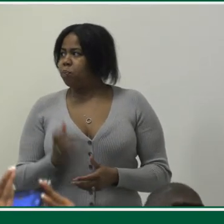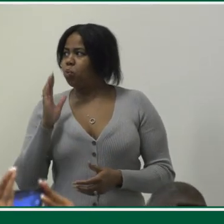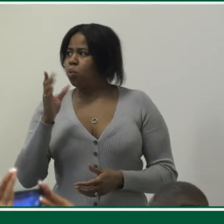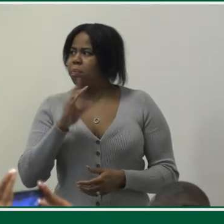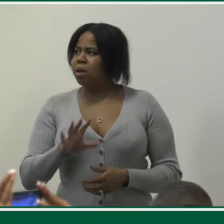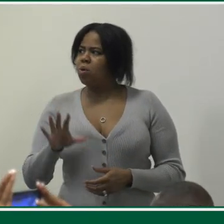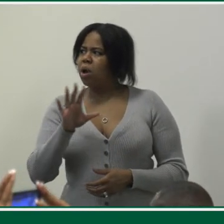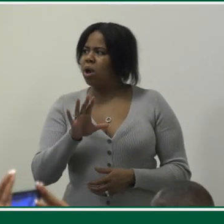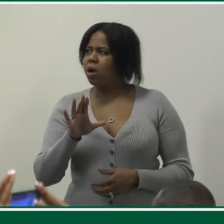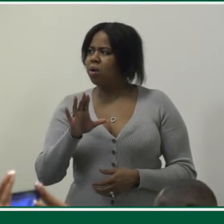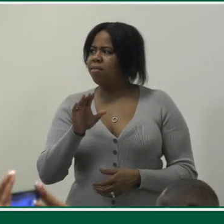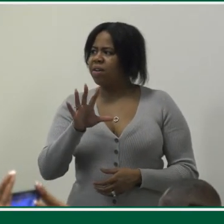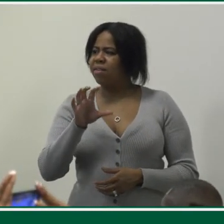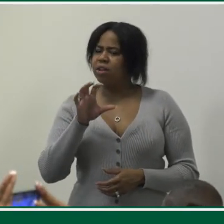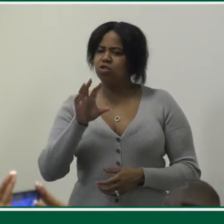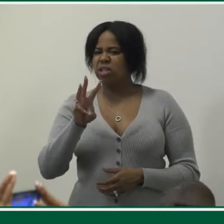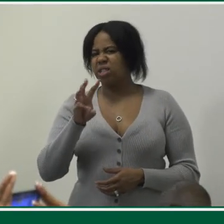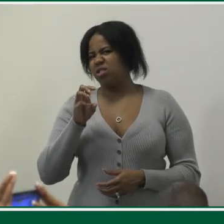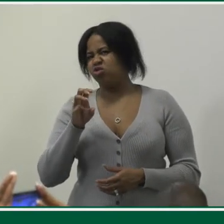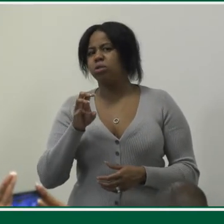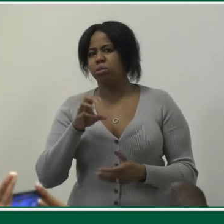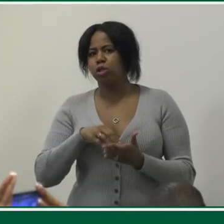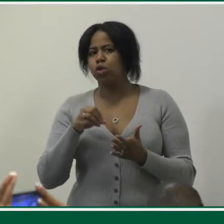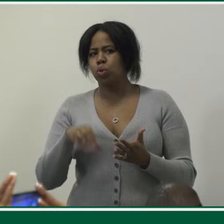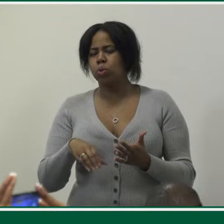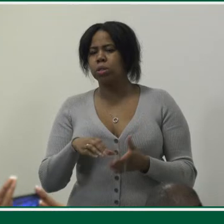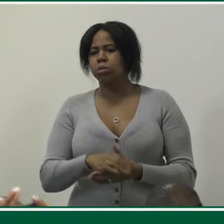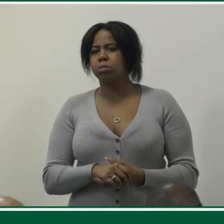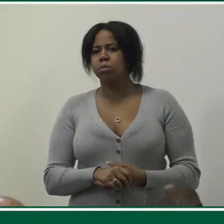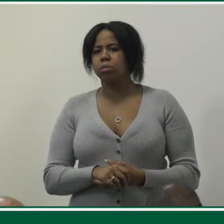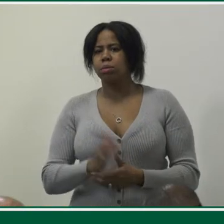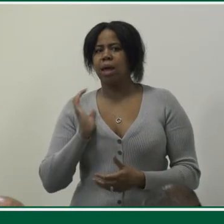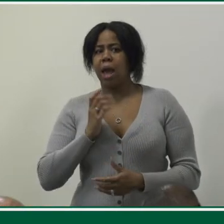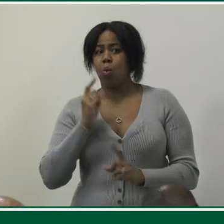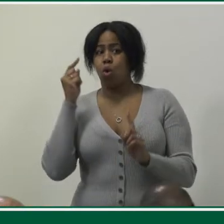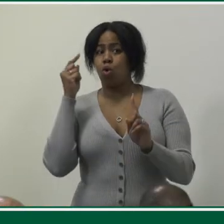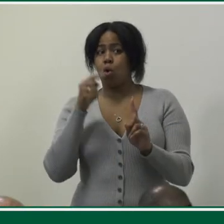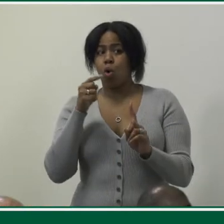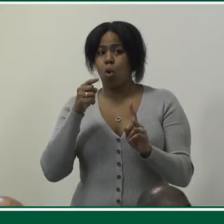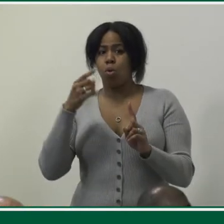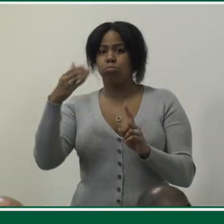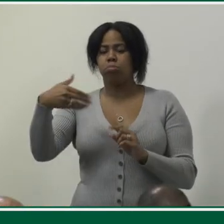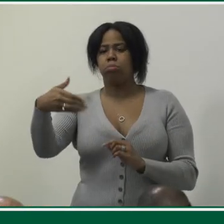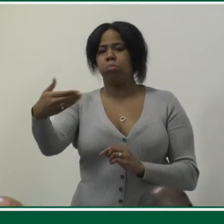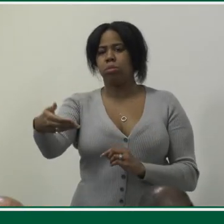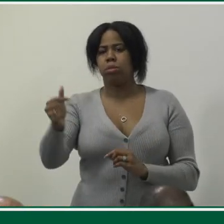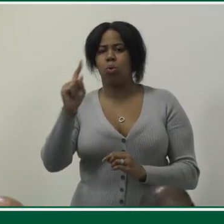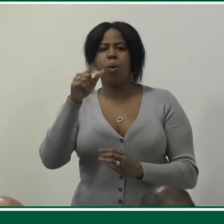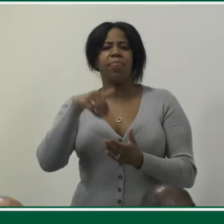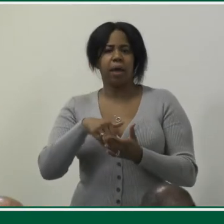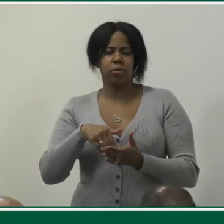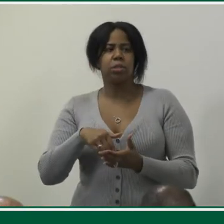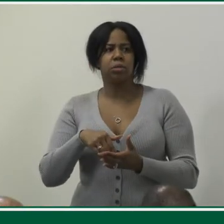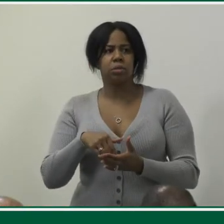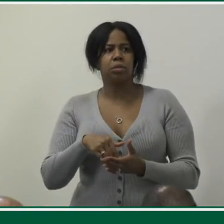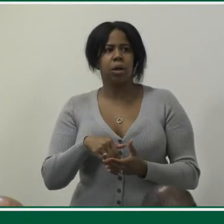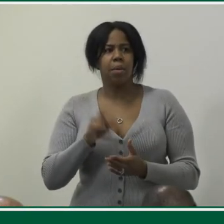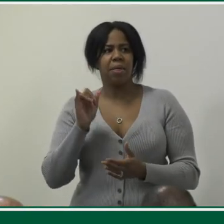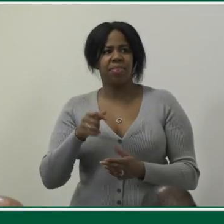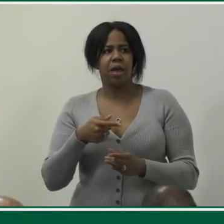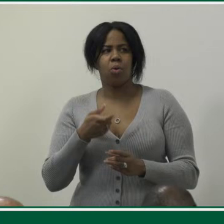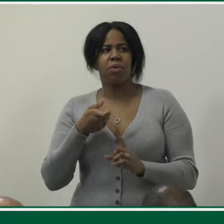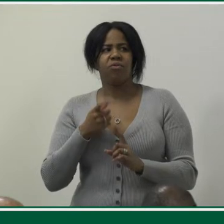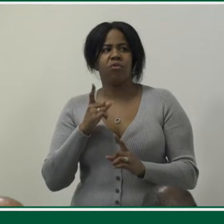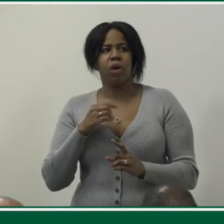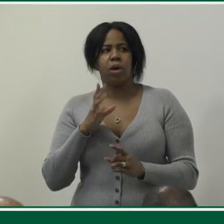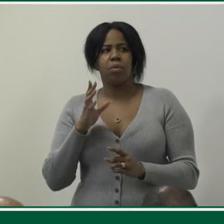around 500 to 600 students. Our goal long-term would be able to be to 1,000, but that's going to be based upon